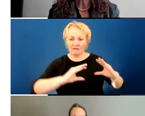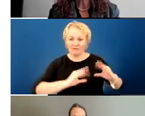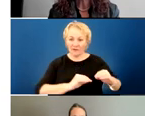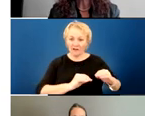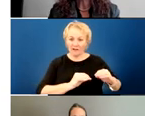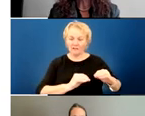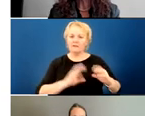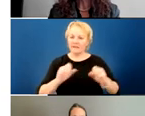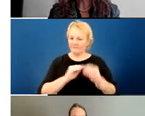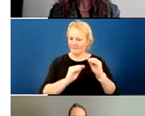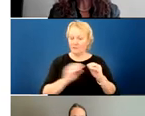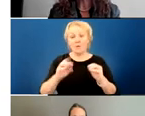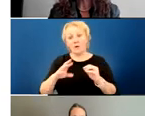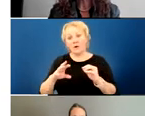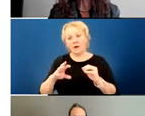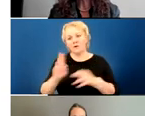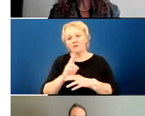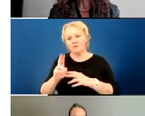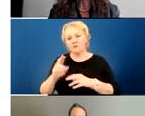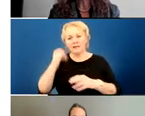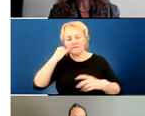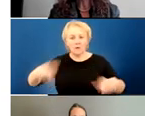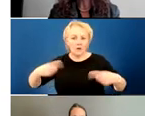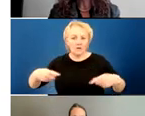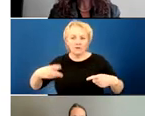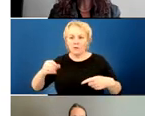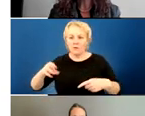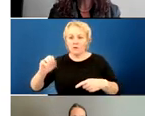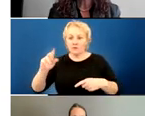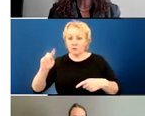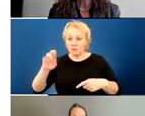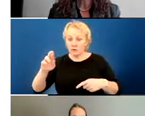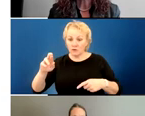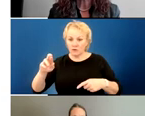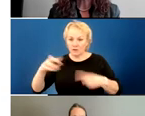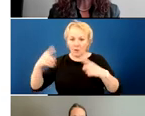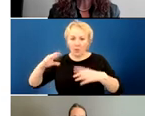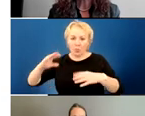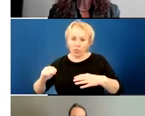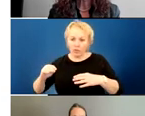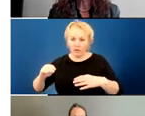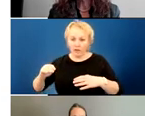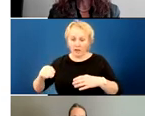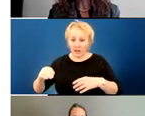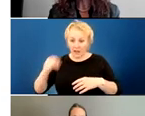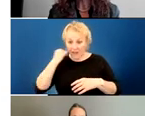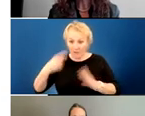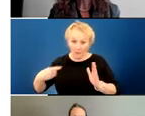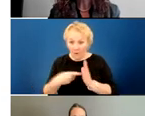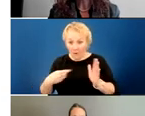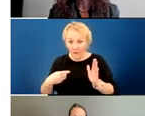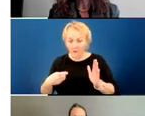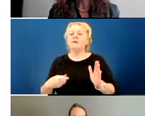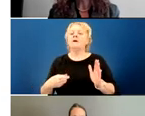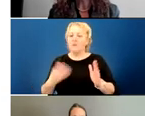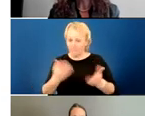or keeping extra inner tubes if your wheelchair or scooter is not puncture proof. And then if possible, keep in a portable